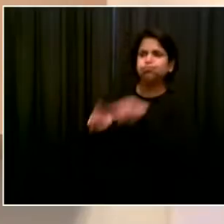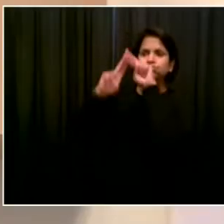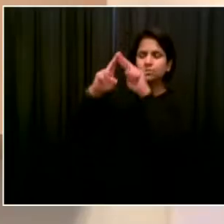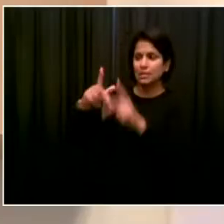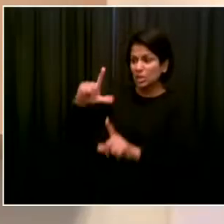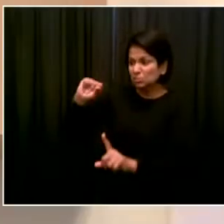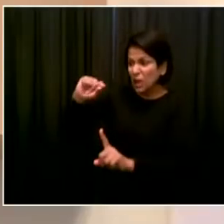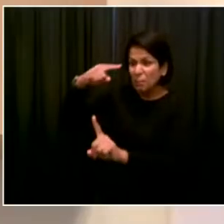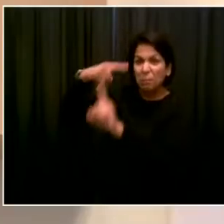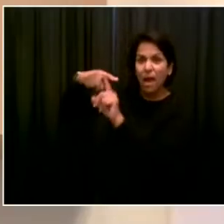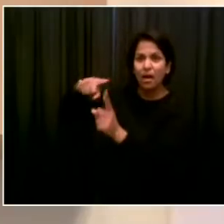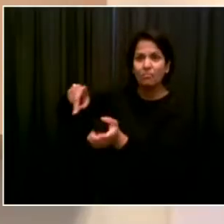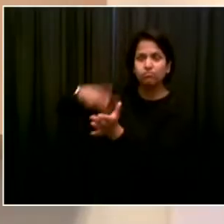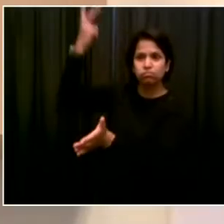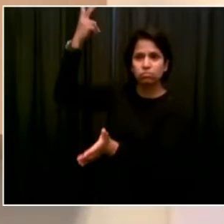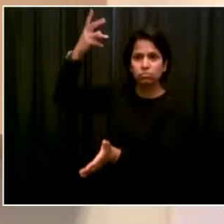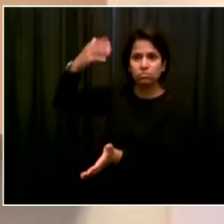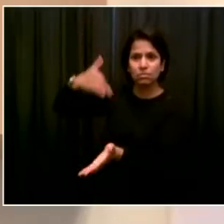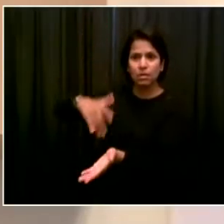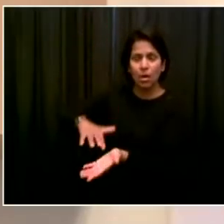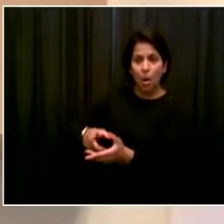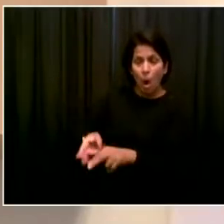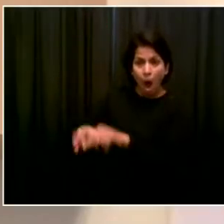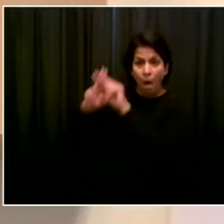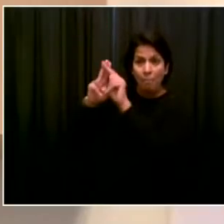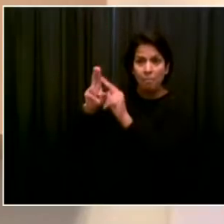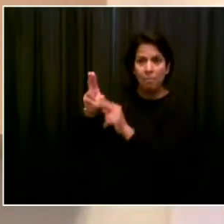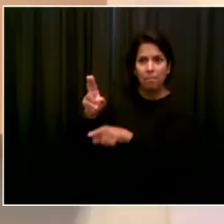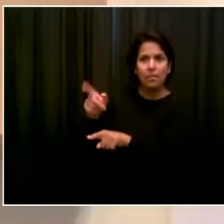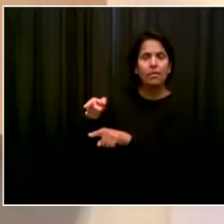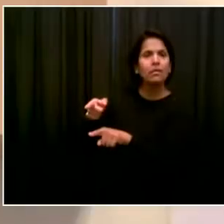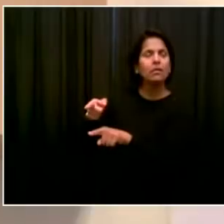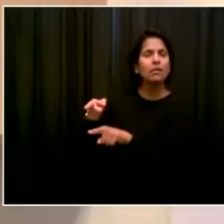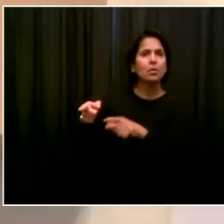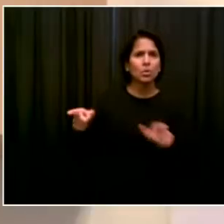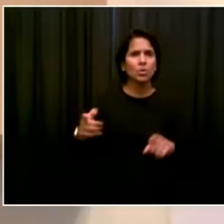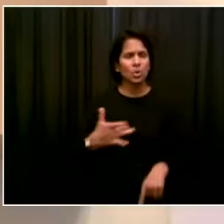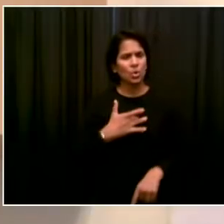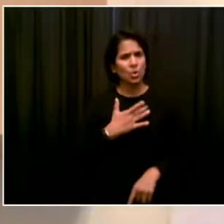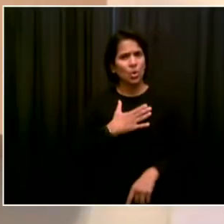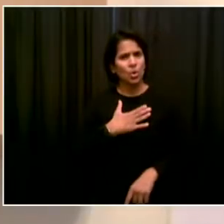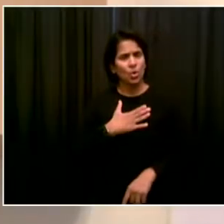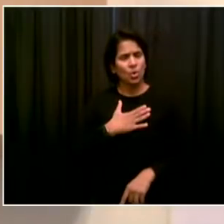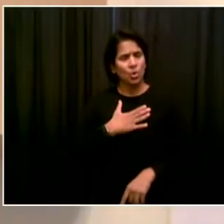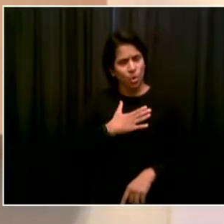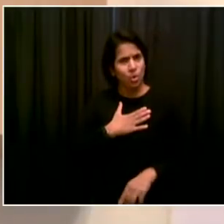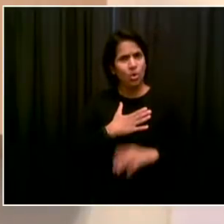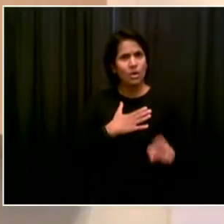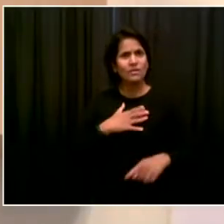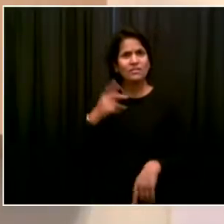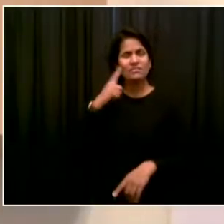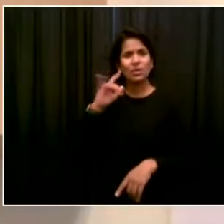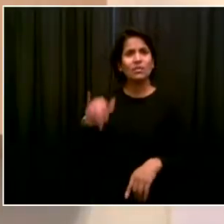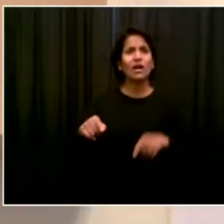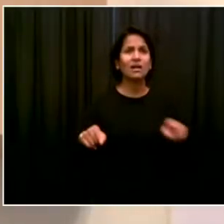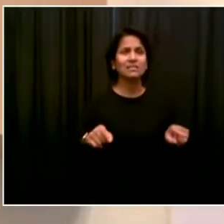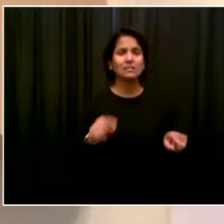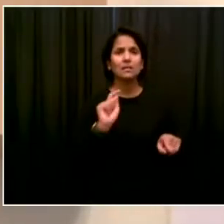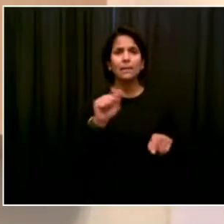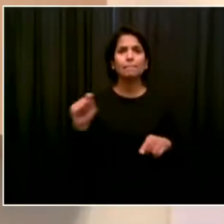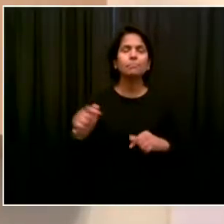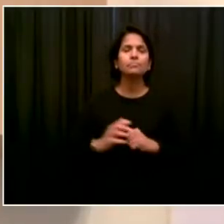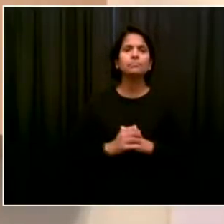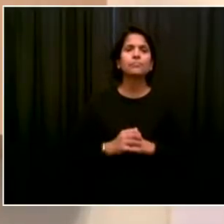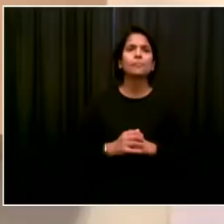Dr. Shoker, who's done an amazing job at the national level. But I want to talk about one-on-one. Anybody listening who's saying, this vaccine is